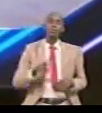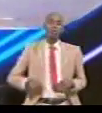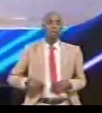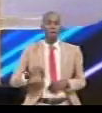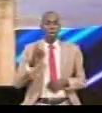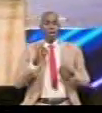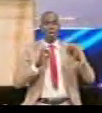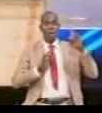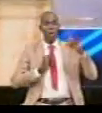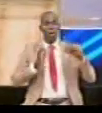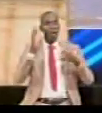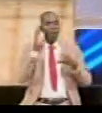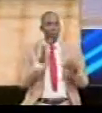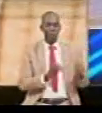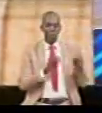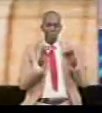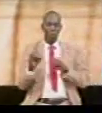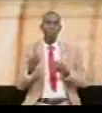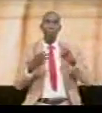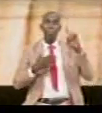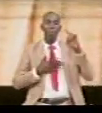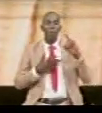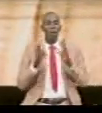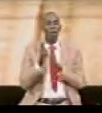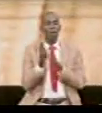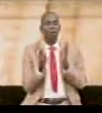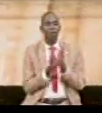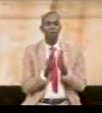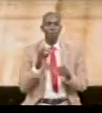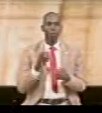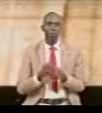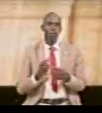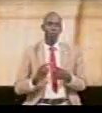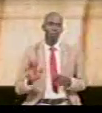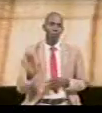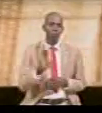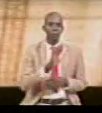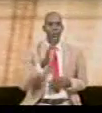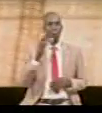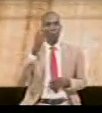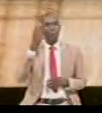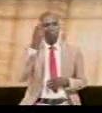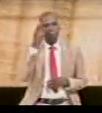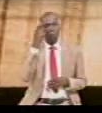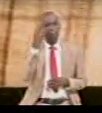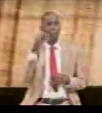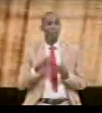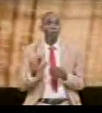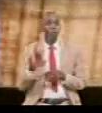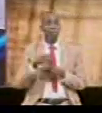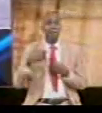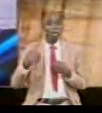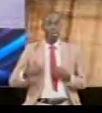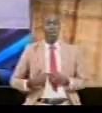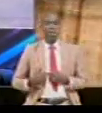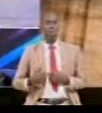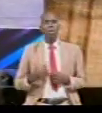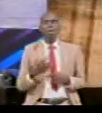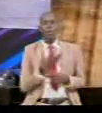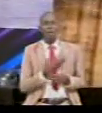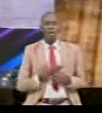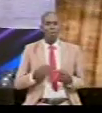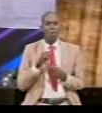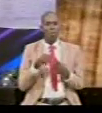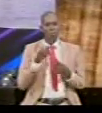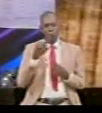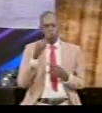put my laws into their hearts. That's the heart circumcision. And when you think about